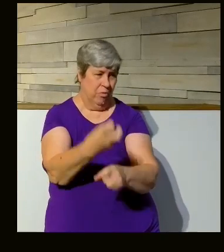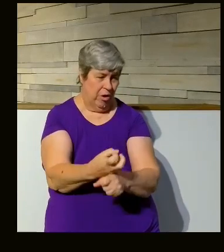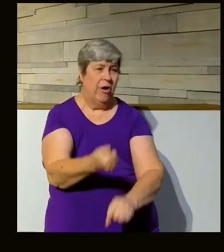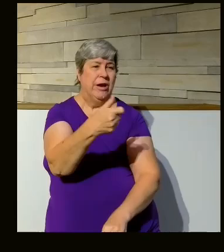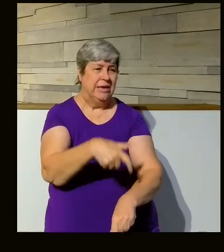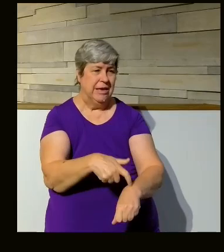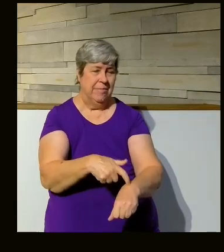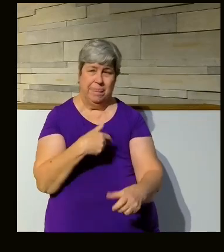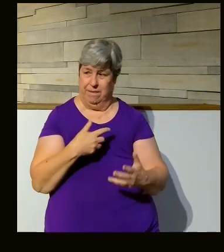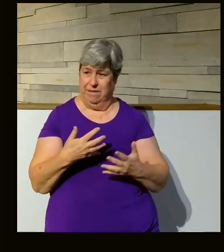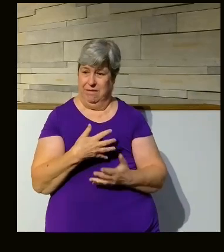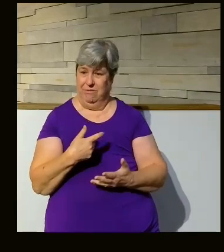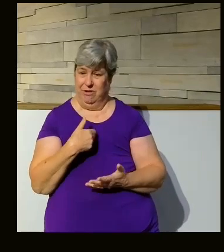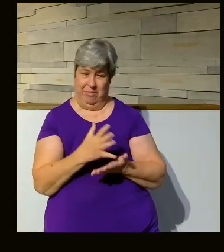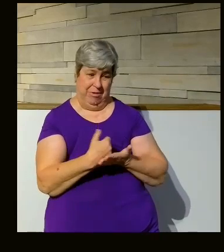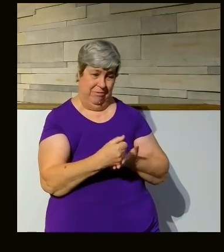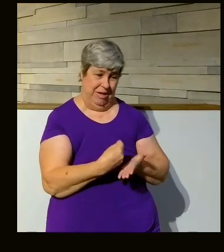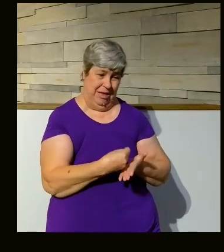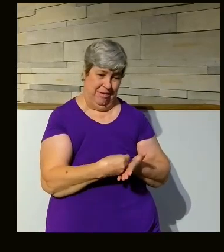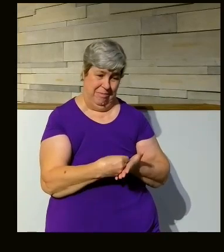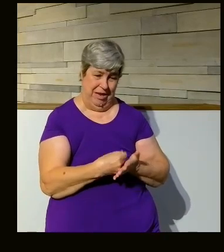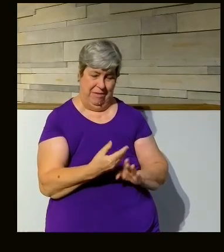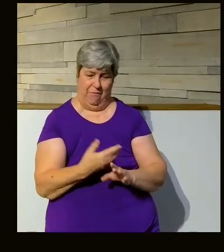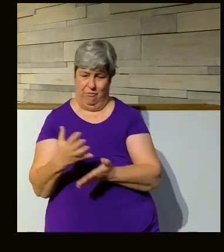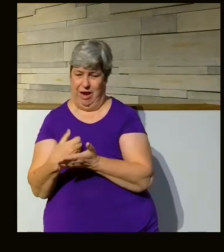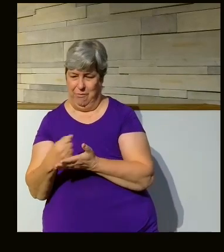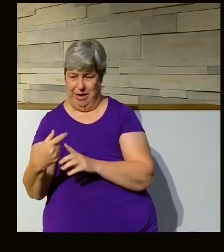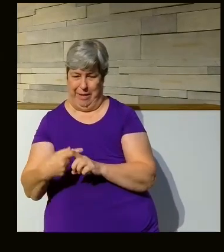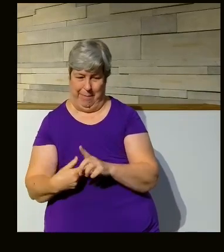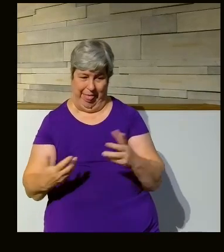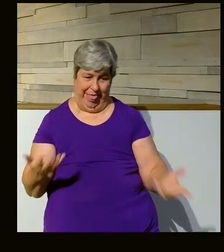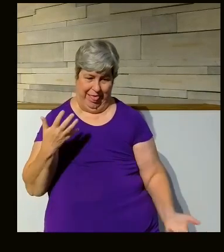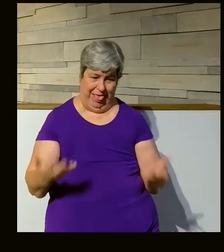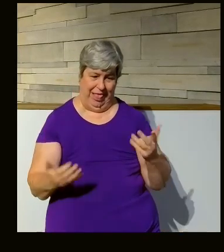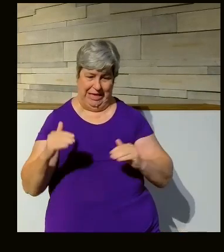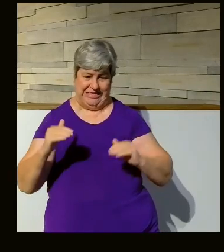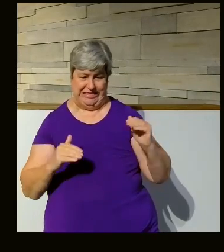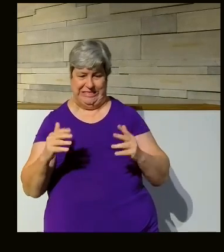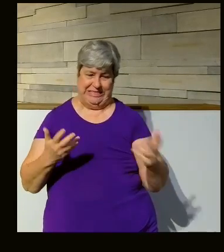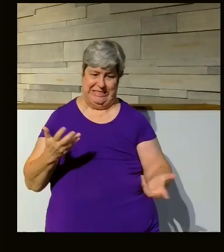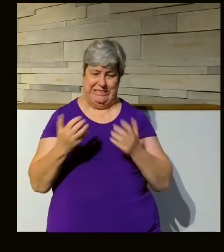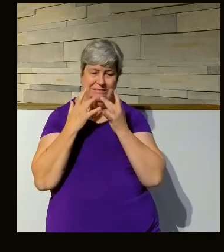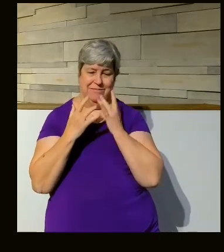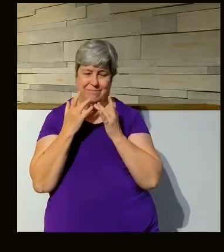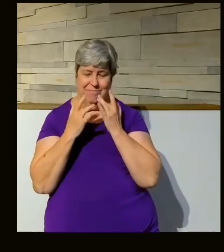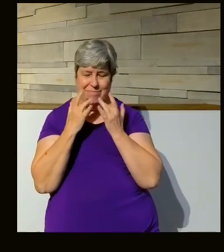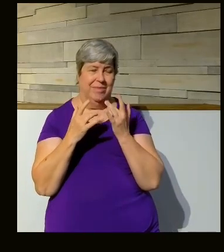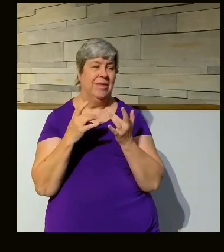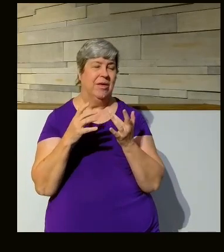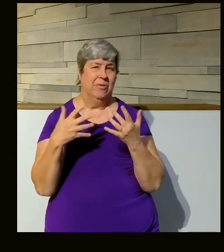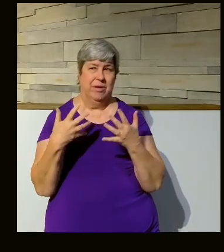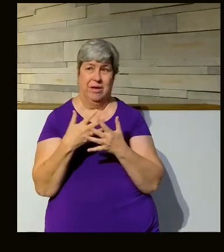know, we fear that we're going to run out of money before we run out of the end of the month, right? We fear